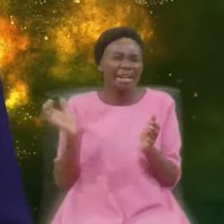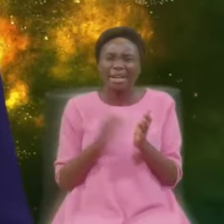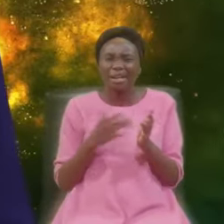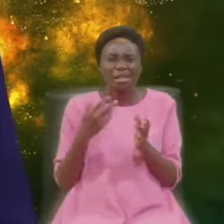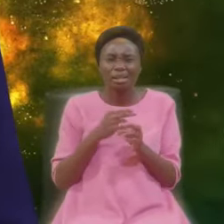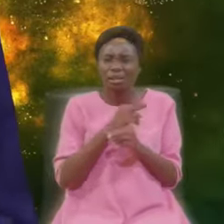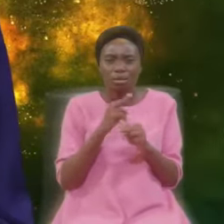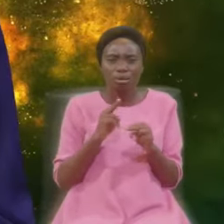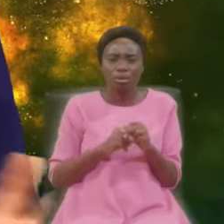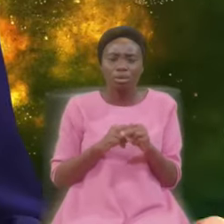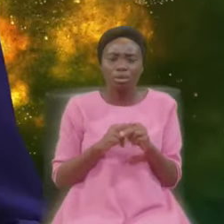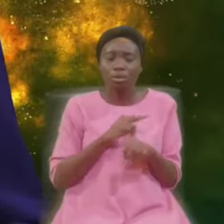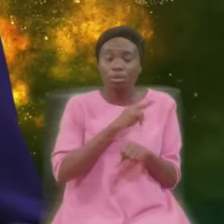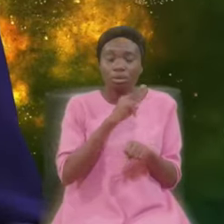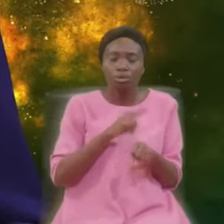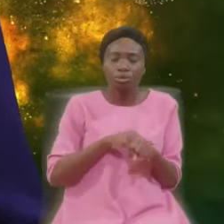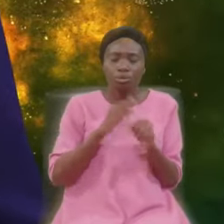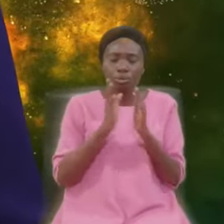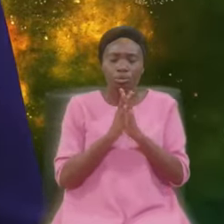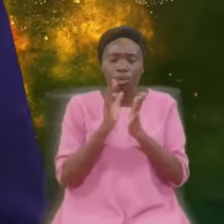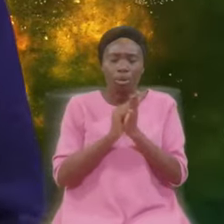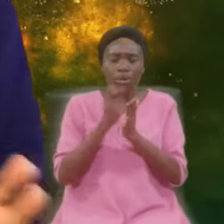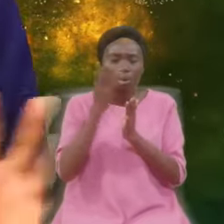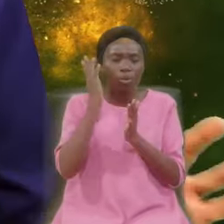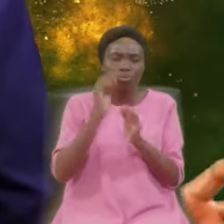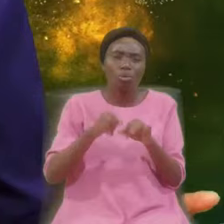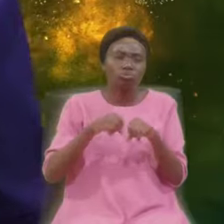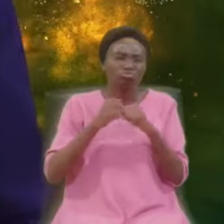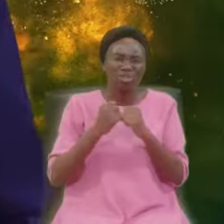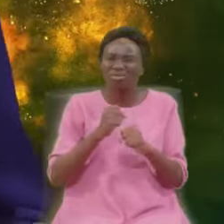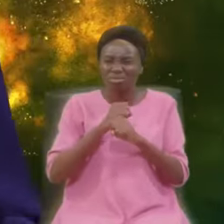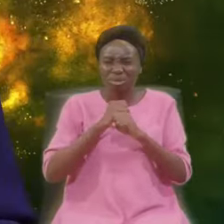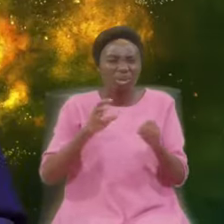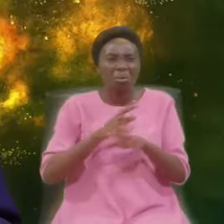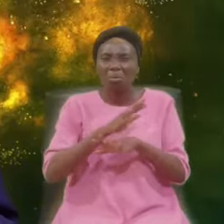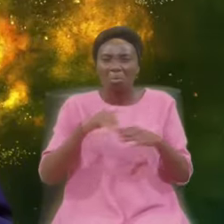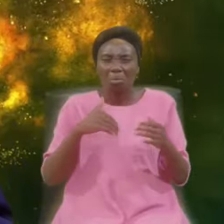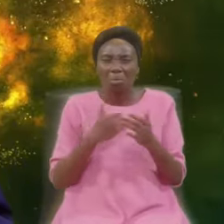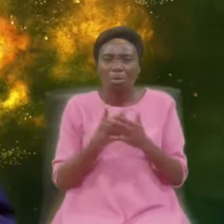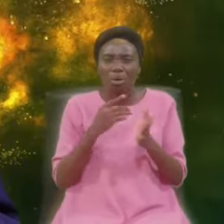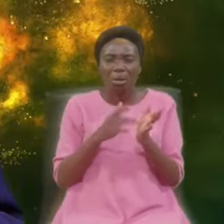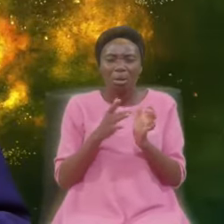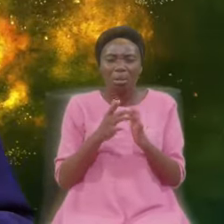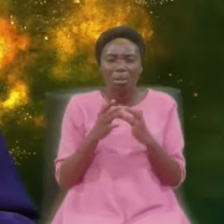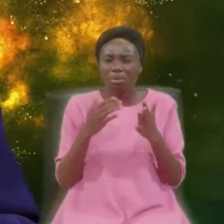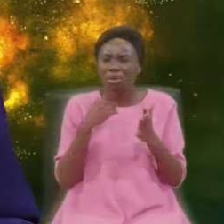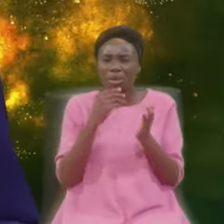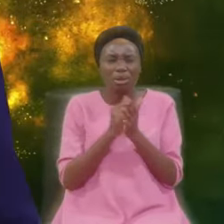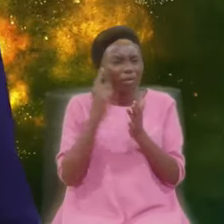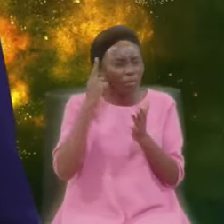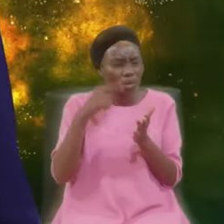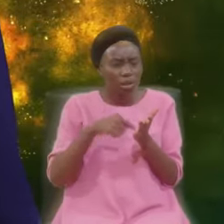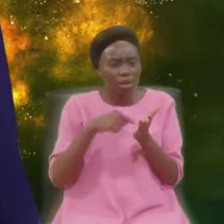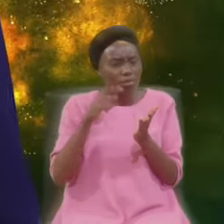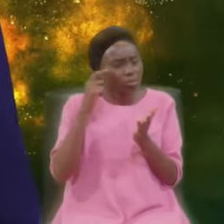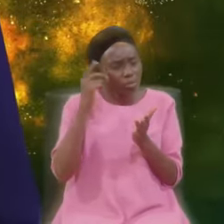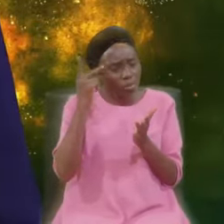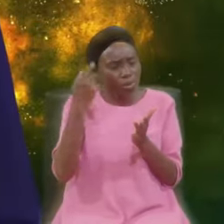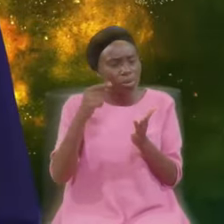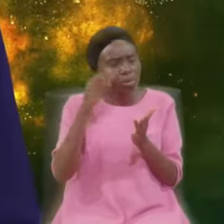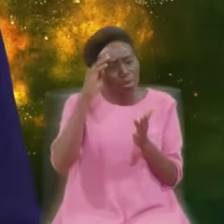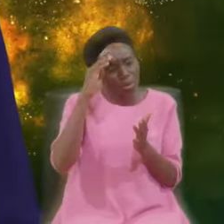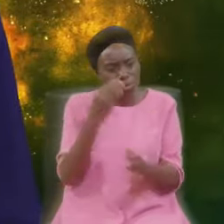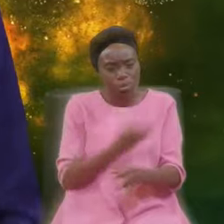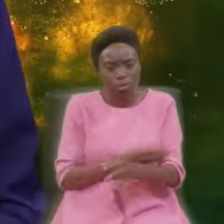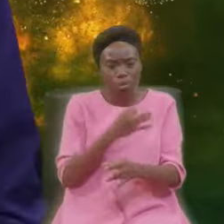to break and scatter all. The Bible says, for this purpose the Son of God was manifested, that he